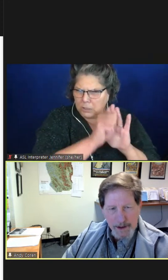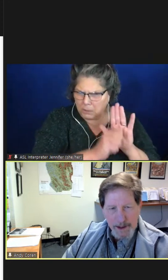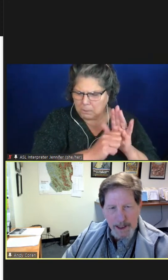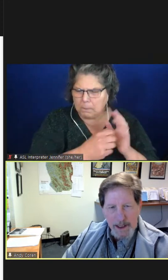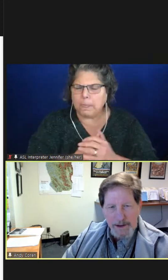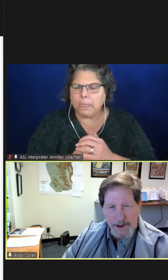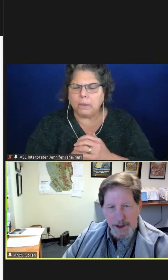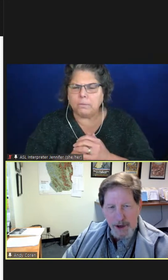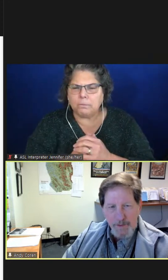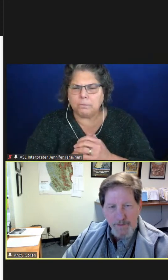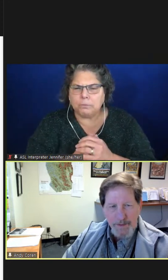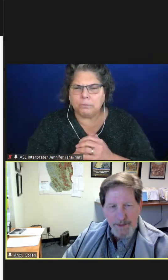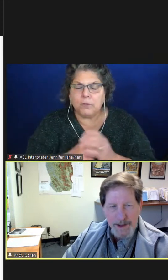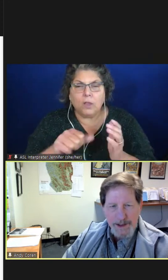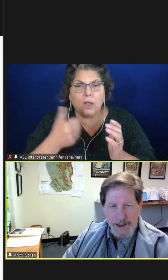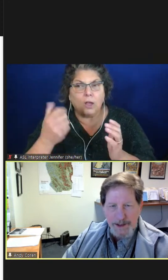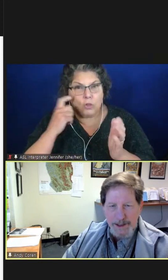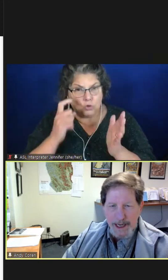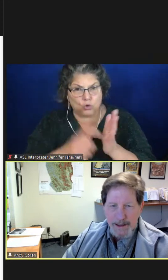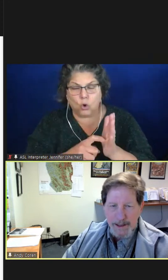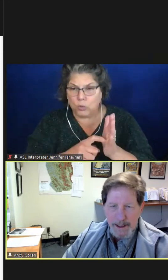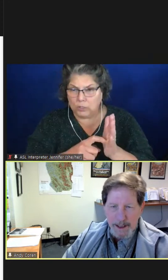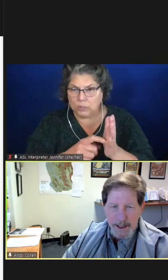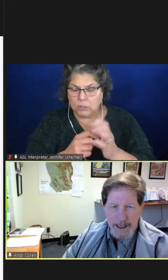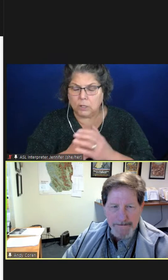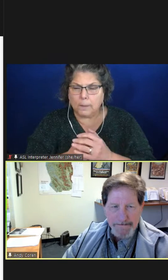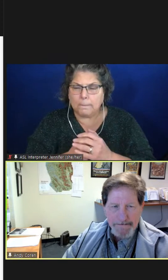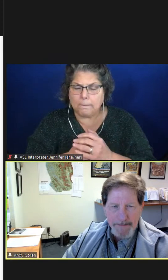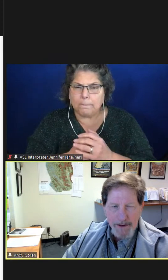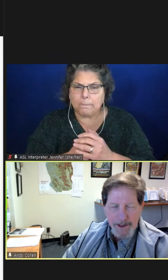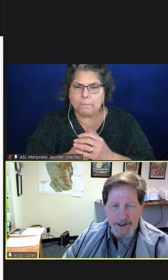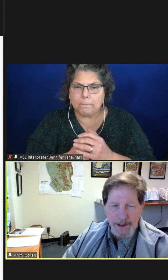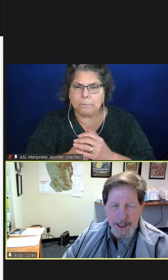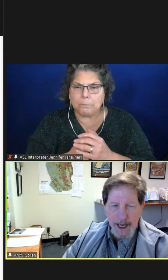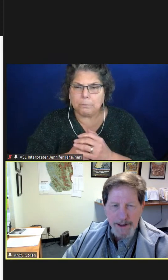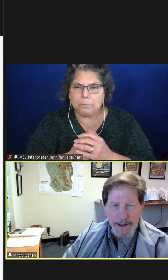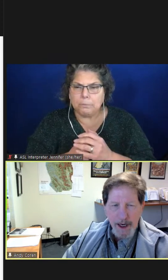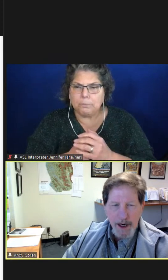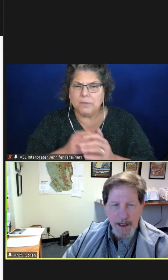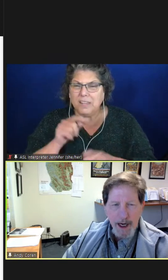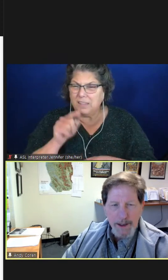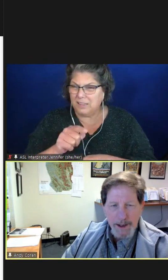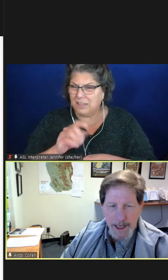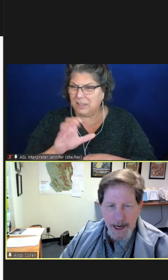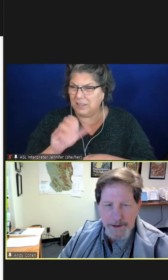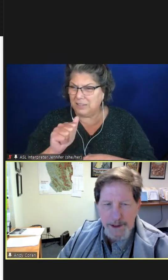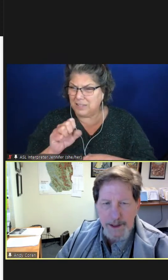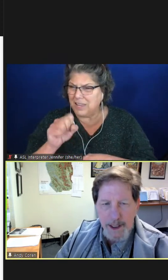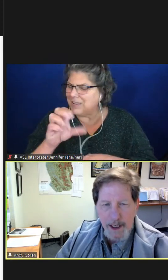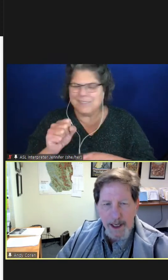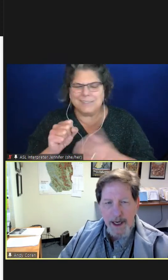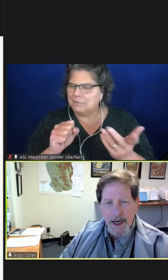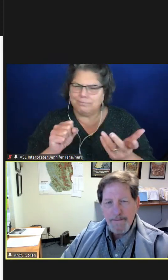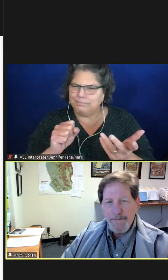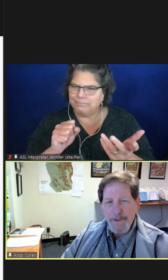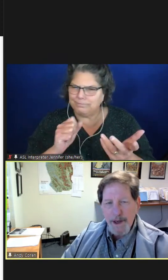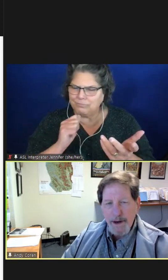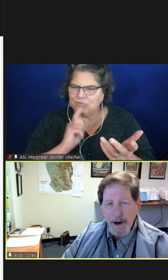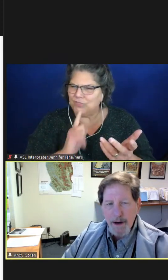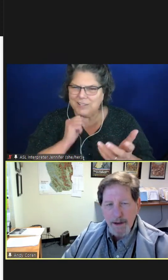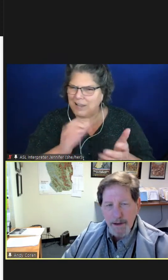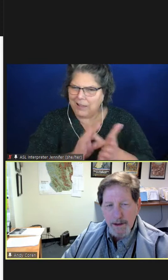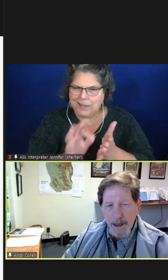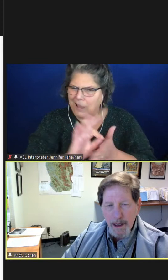The other thing to note from this is that these cases are undercounted.